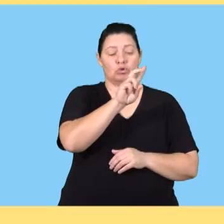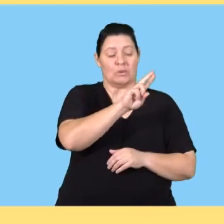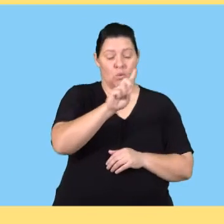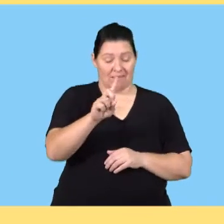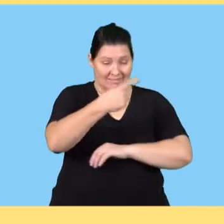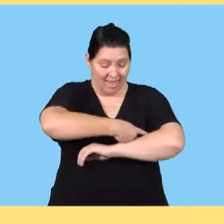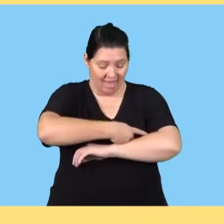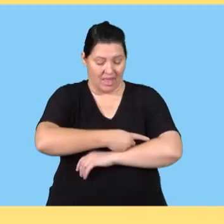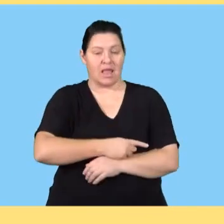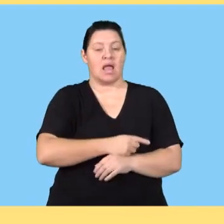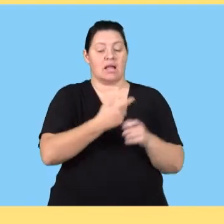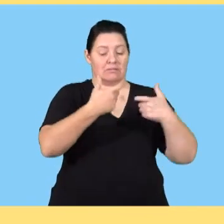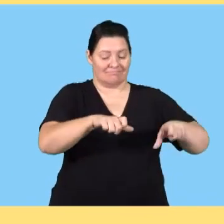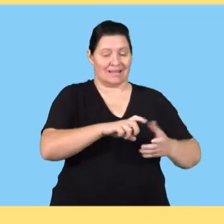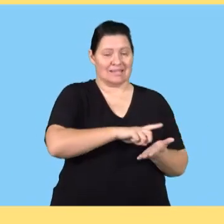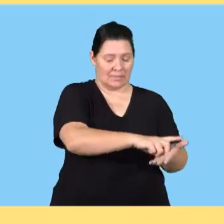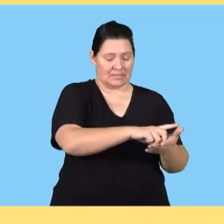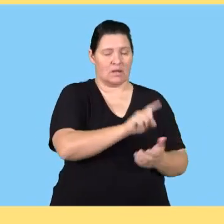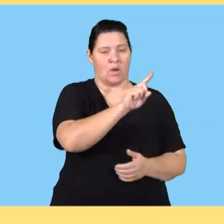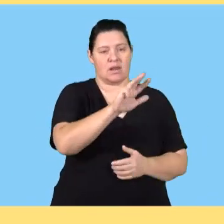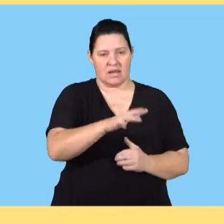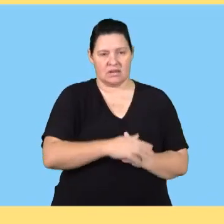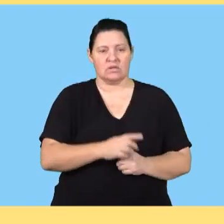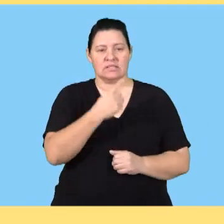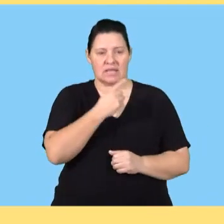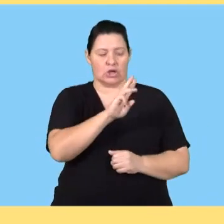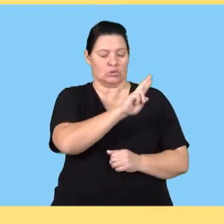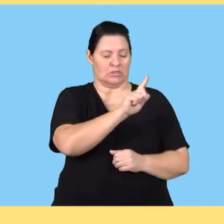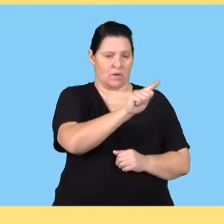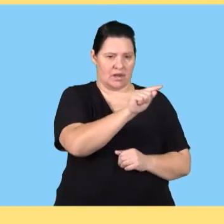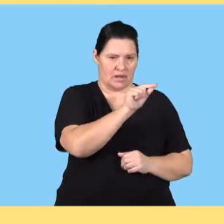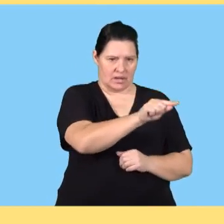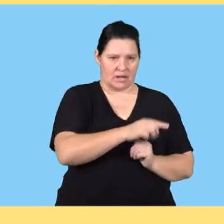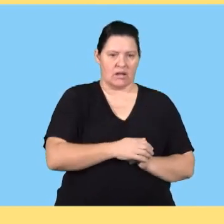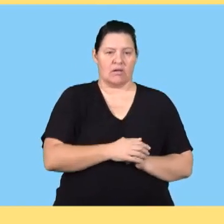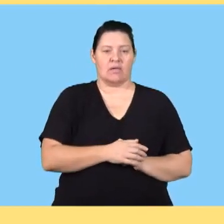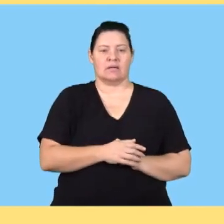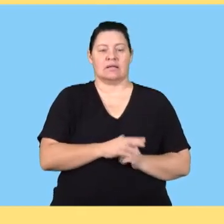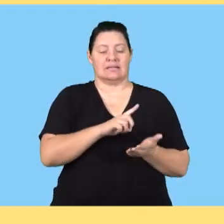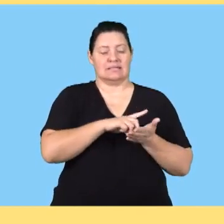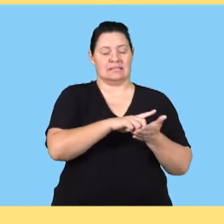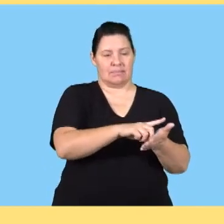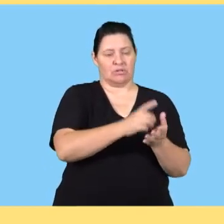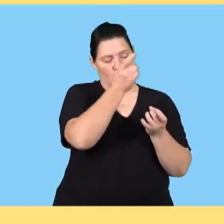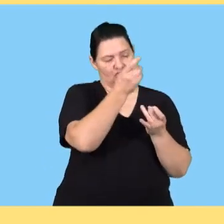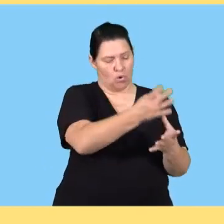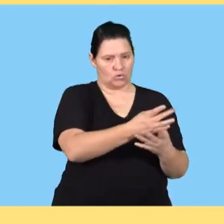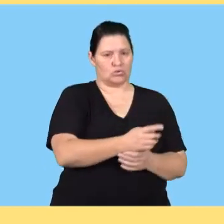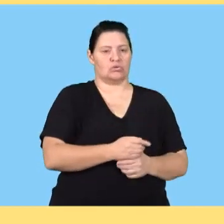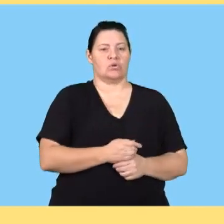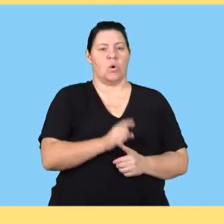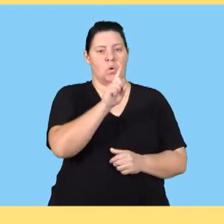On the 21st, so I'm coming here and I'll say 21 here. It is another